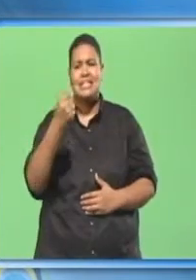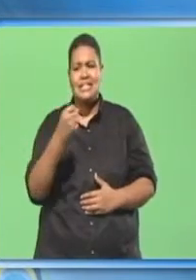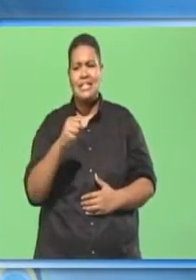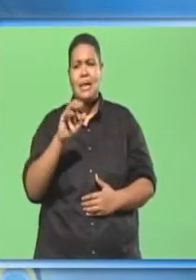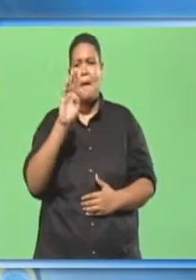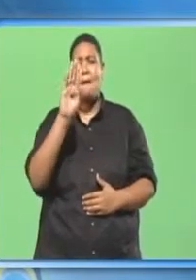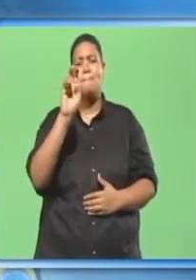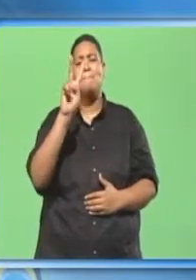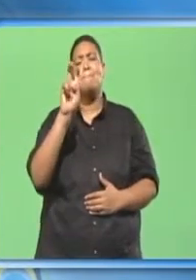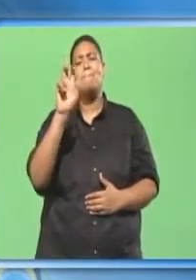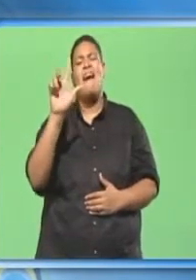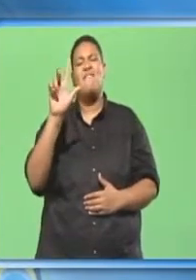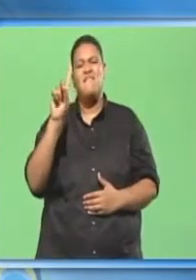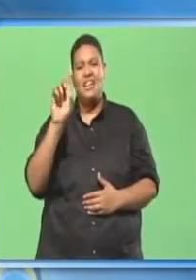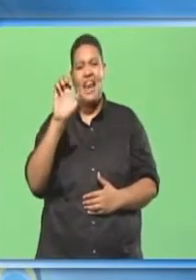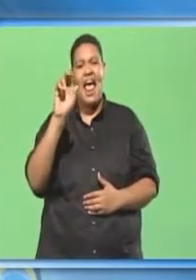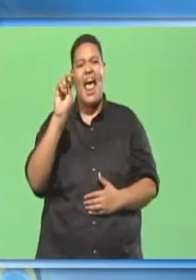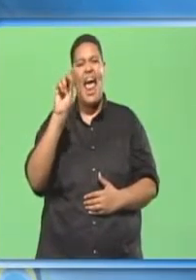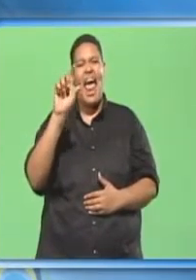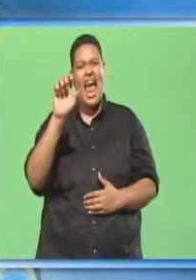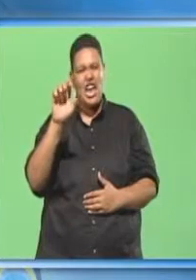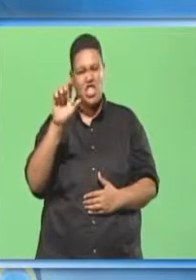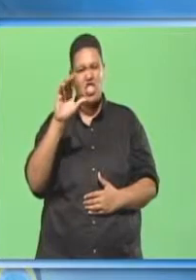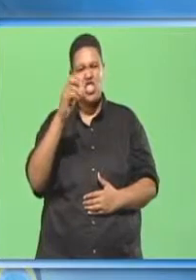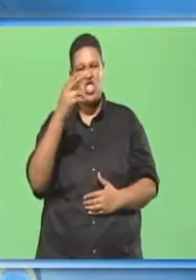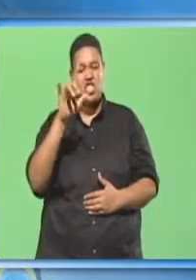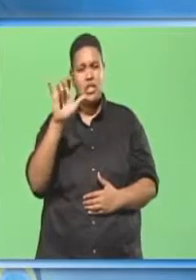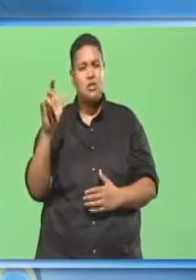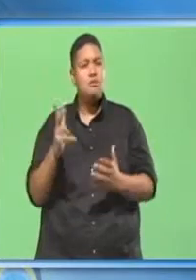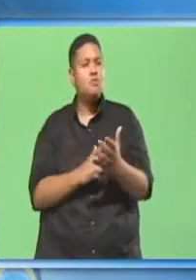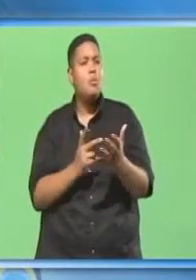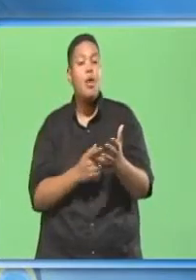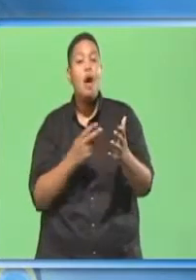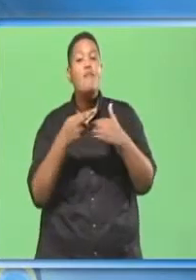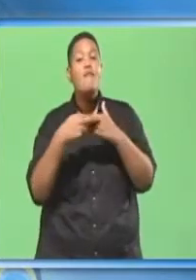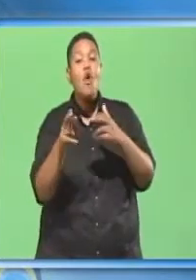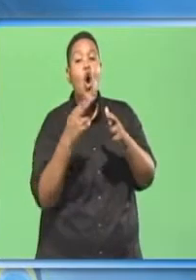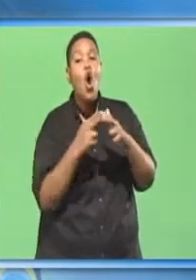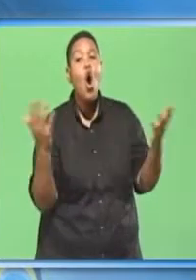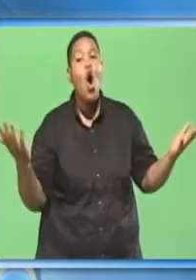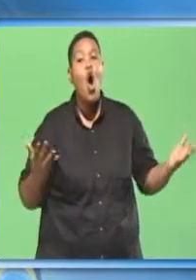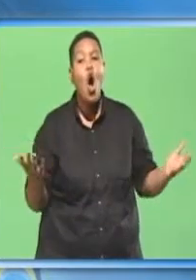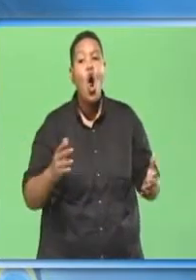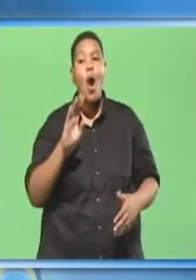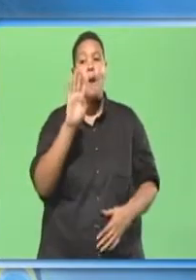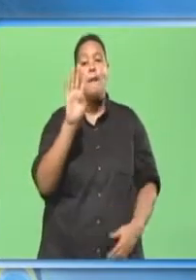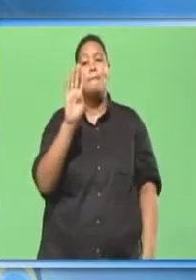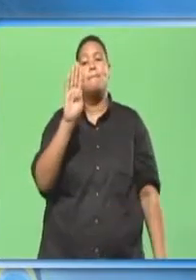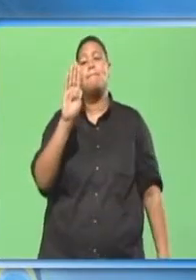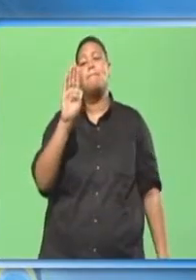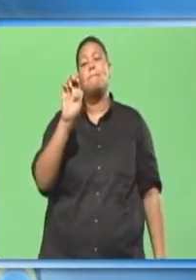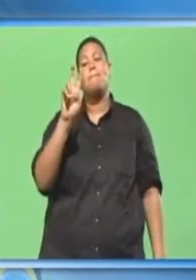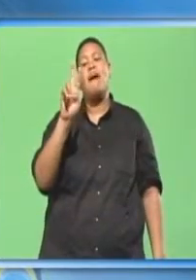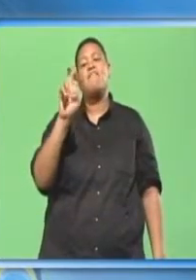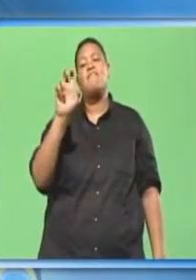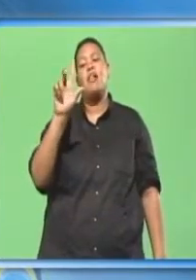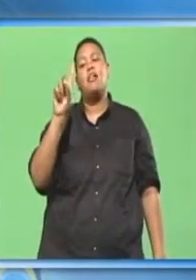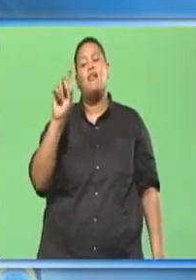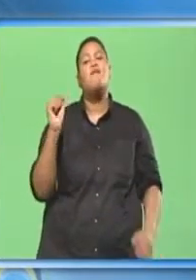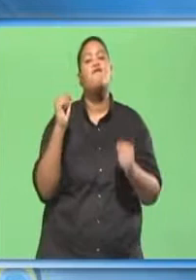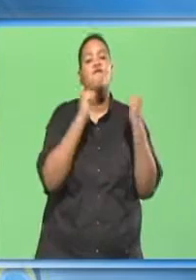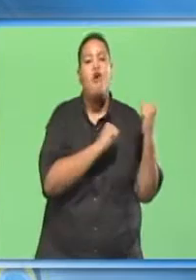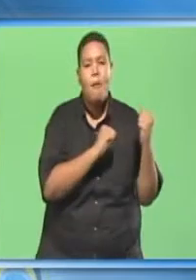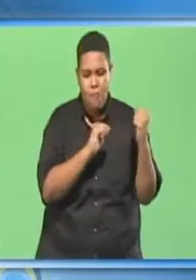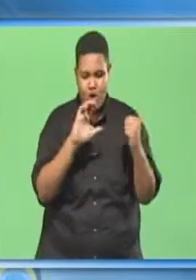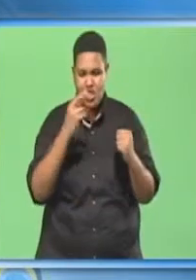Bevel-edged chisels. The beveled edge chisel is sometimes referred to as the beveled firmer chisel. It